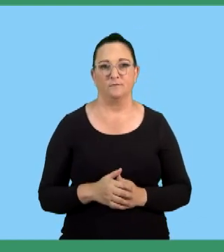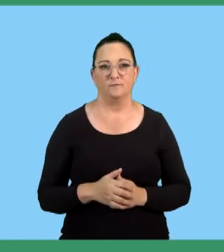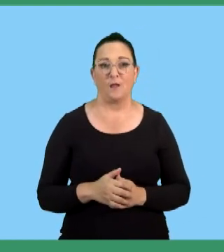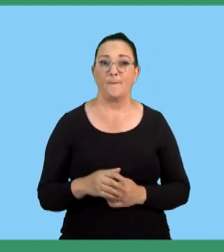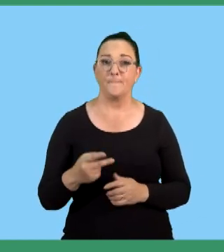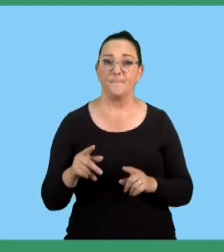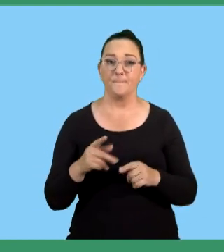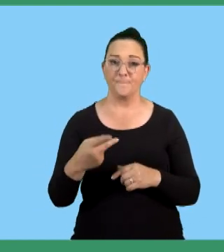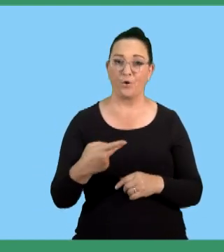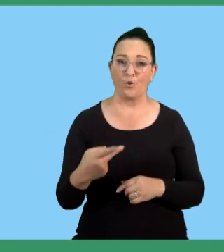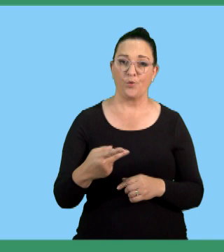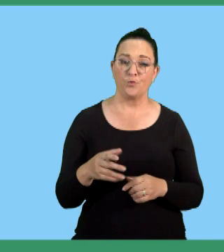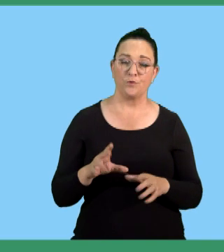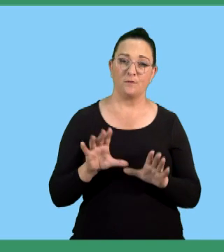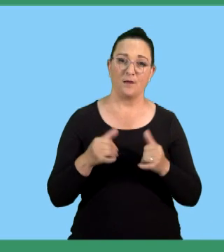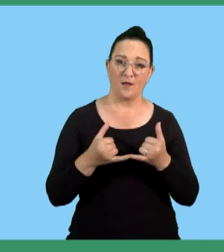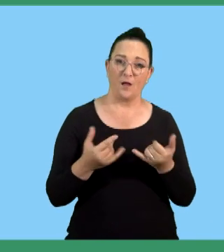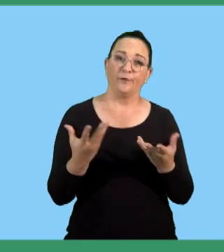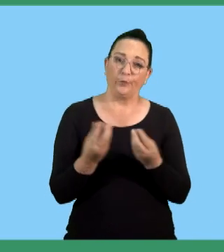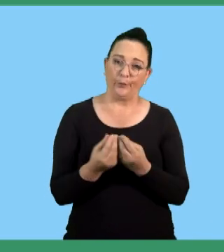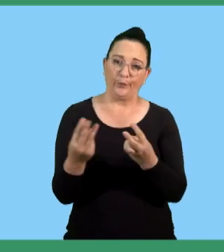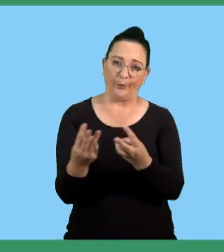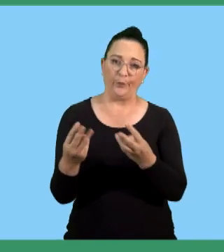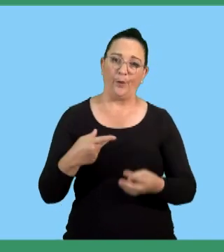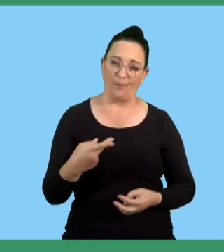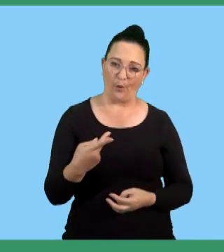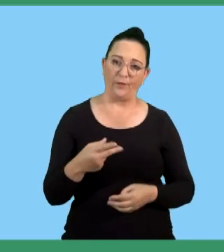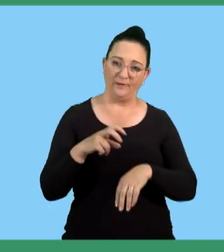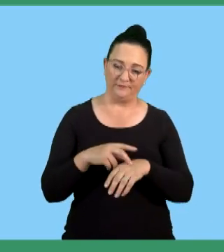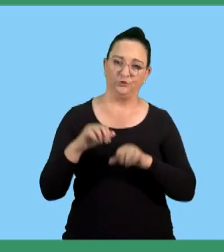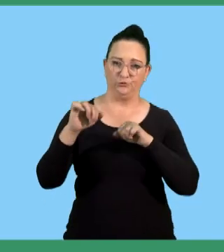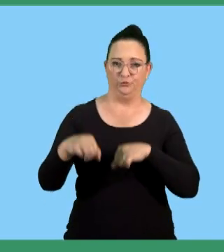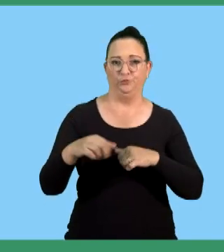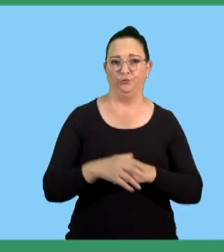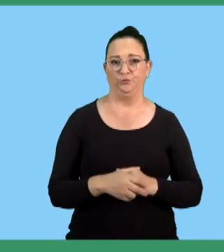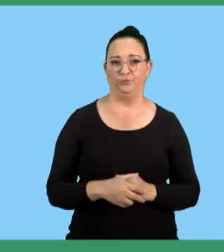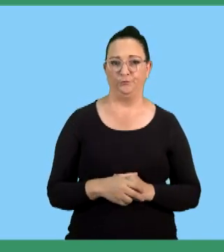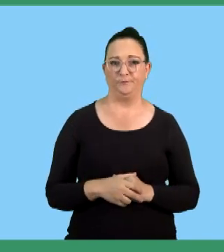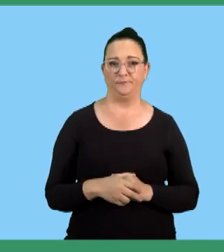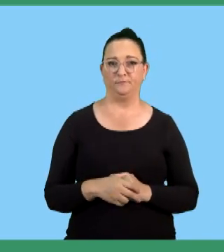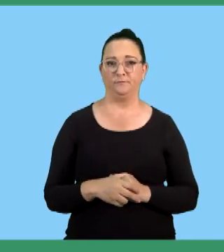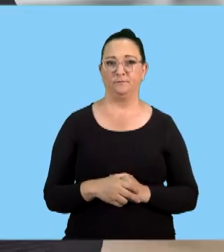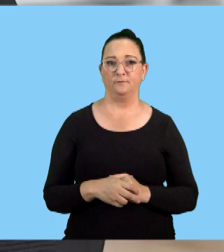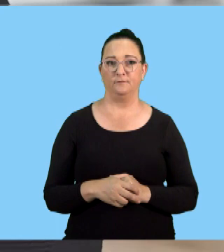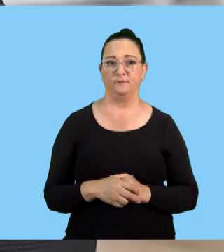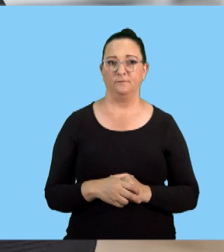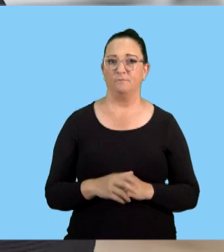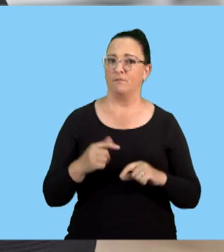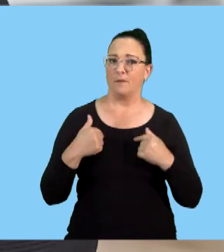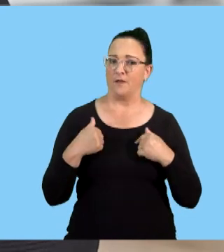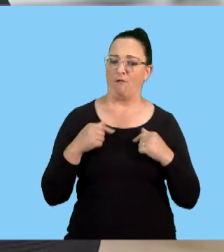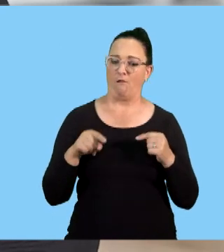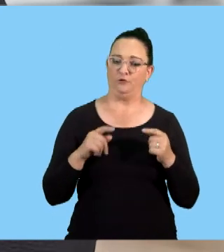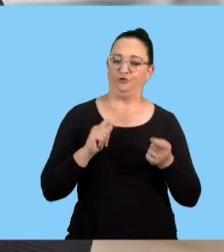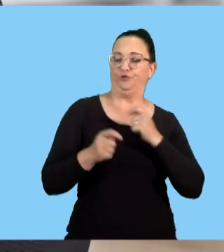needs to agree on the terms and conditions of the contract, meaning as the employer, I cannot unilaterally make any